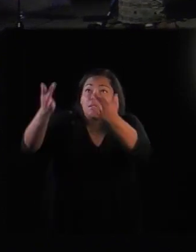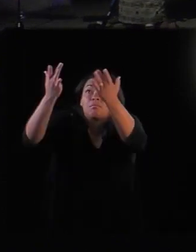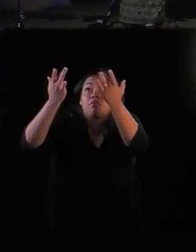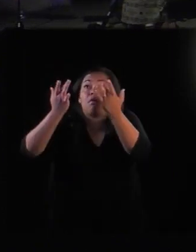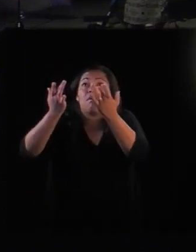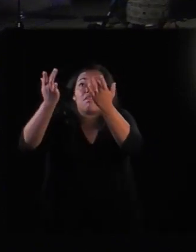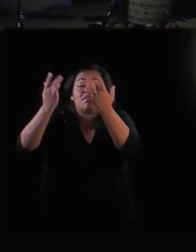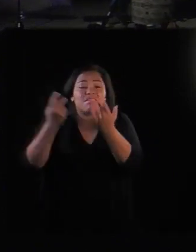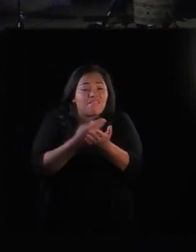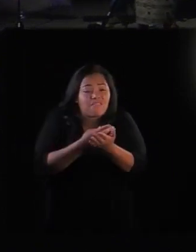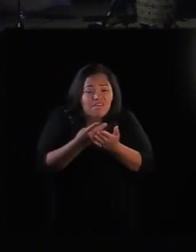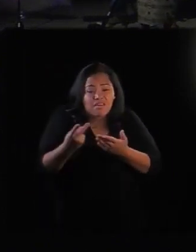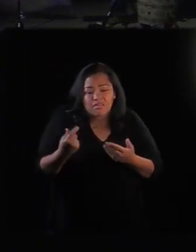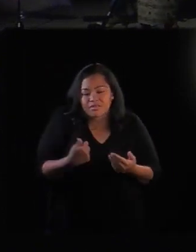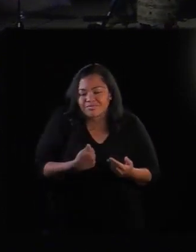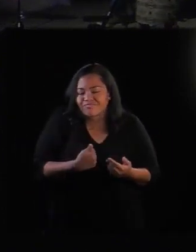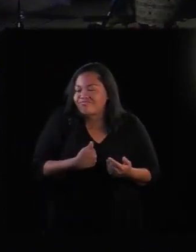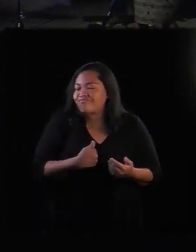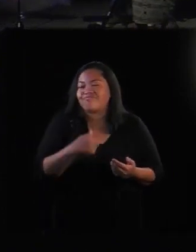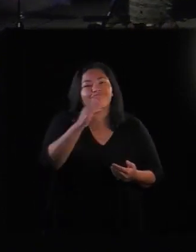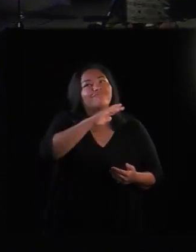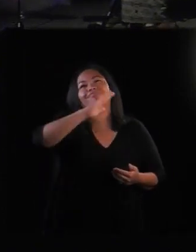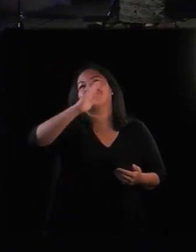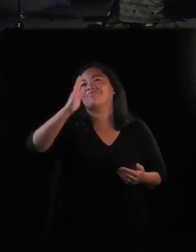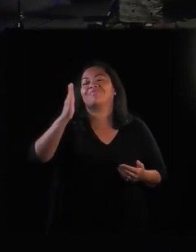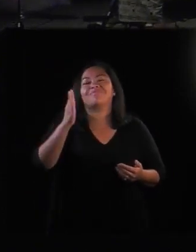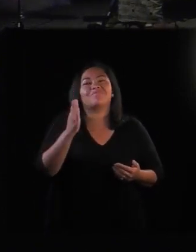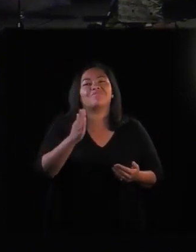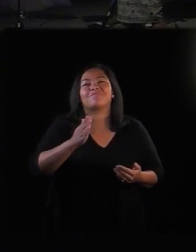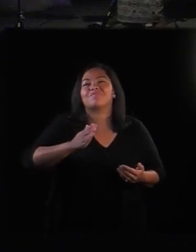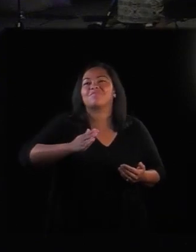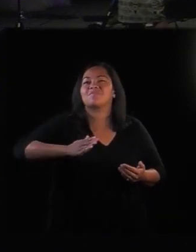Lord. Oh, your mercy never fails me.